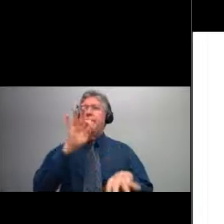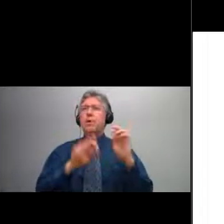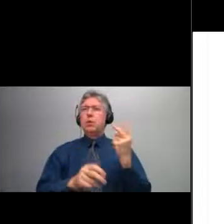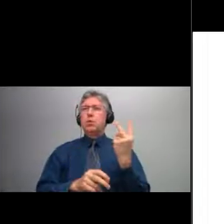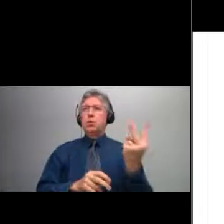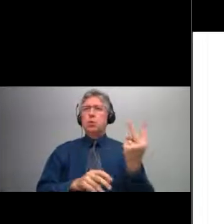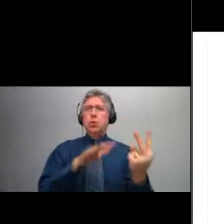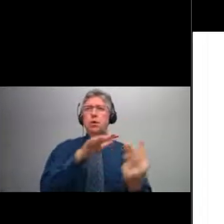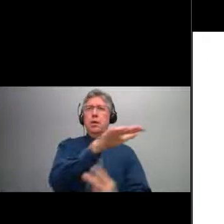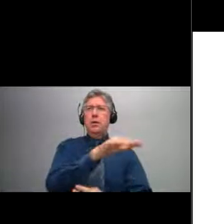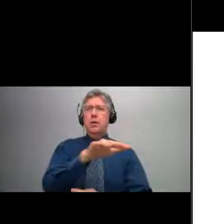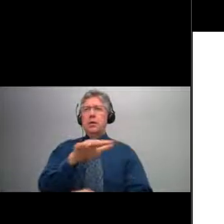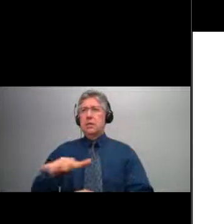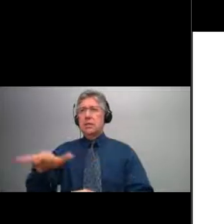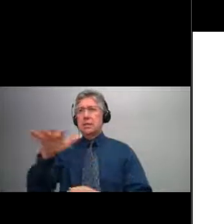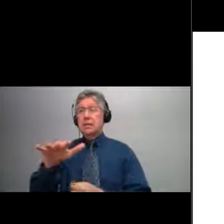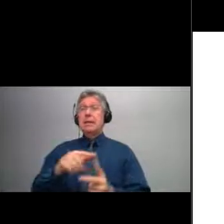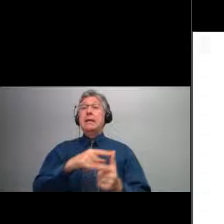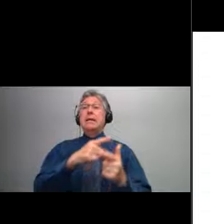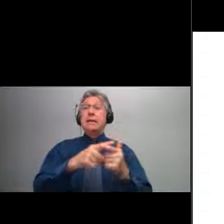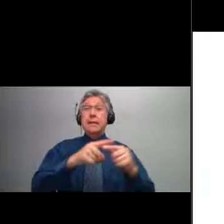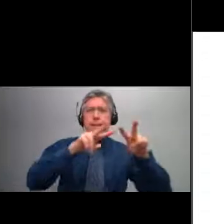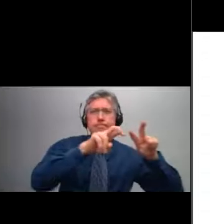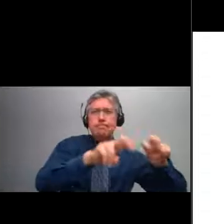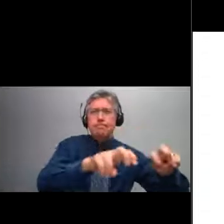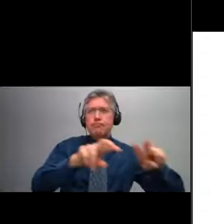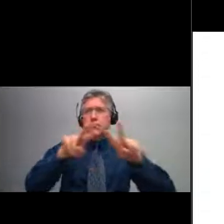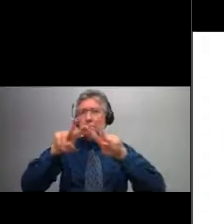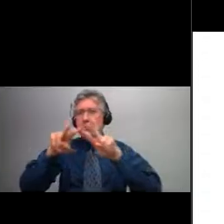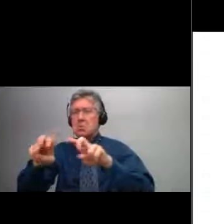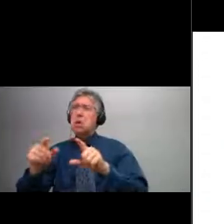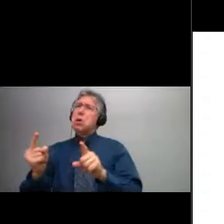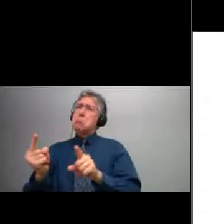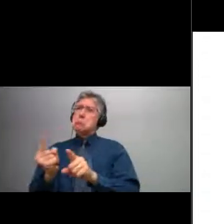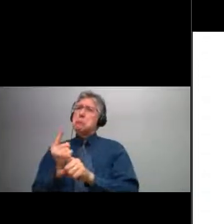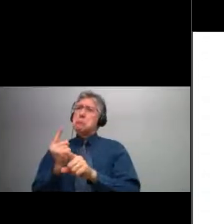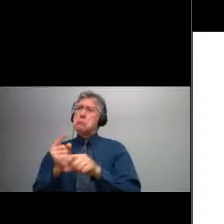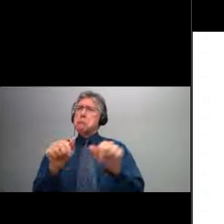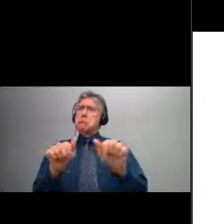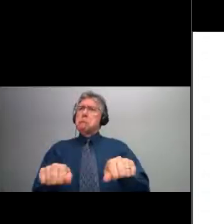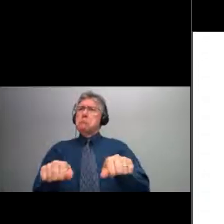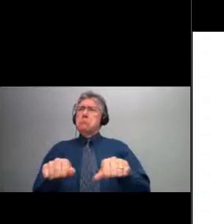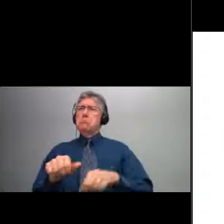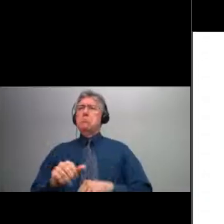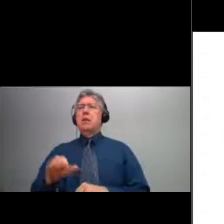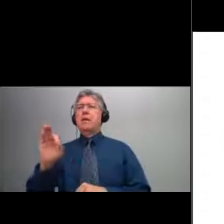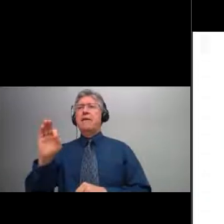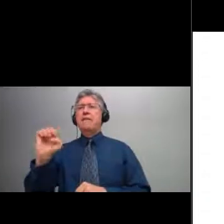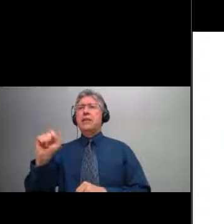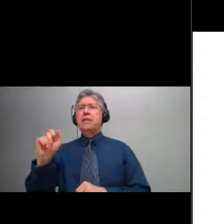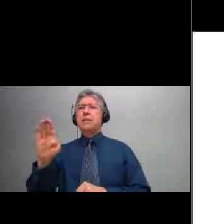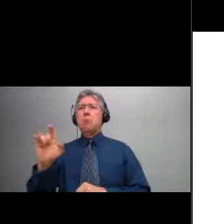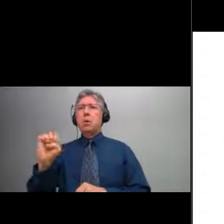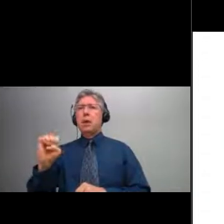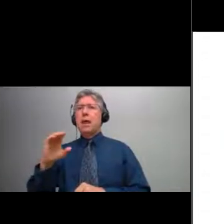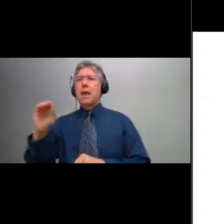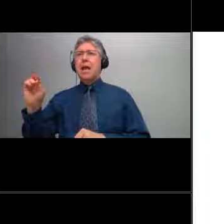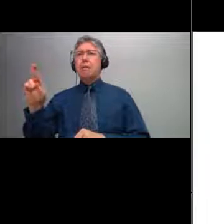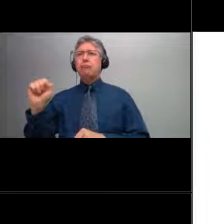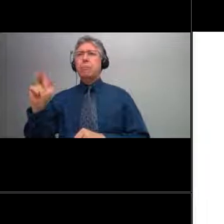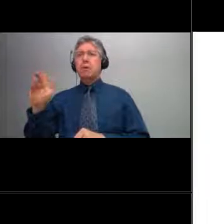were then evaluated for these 2 communities and found to be feasible and reasonable. Barrier 1 is a potential 2-barrier system